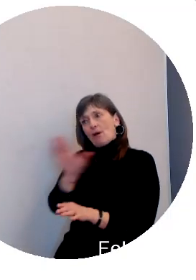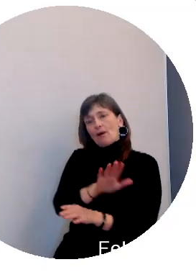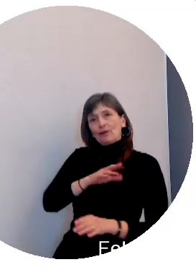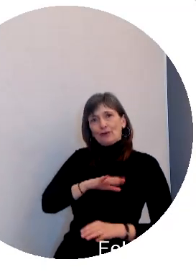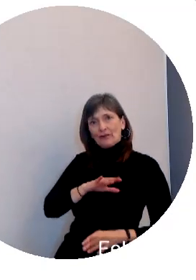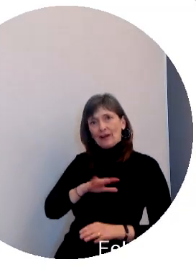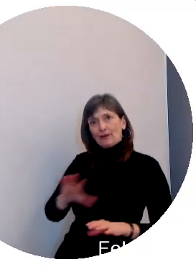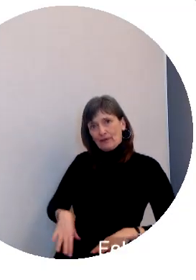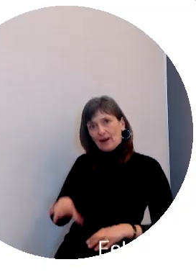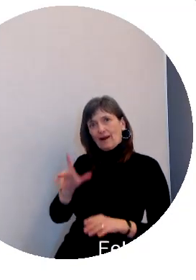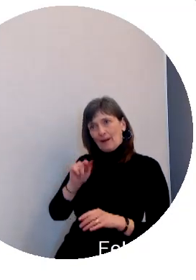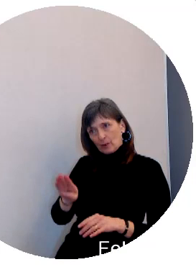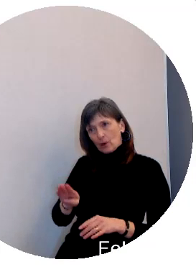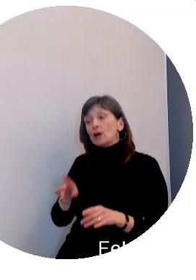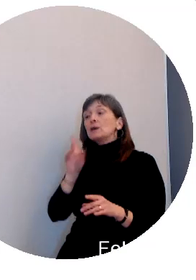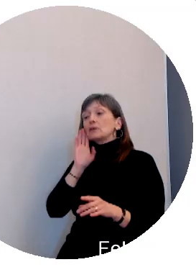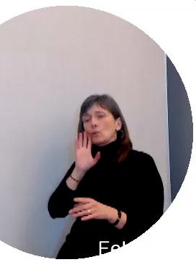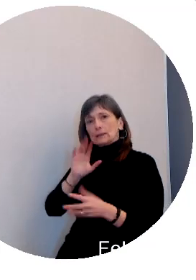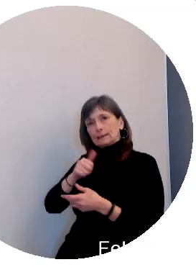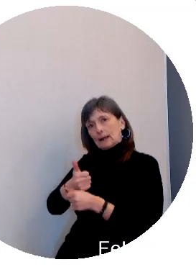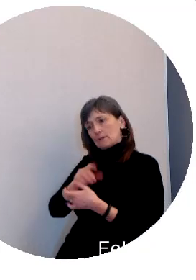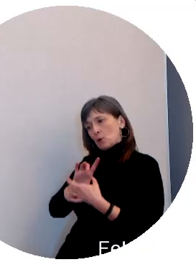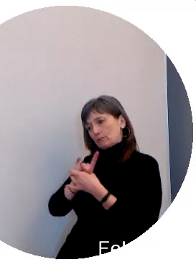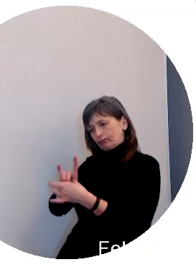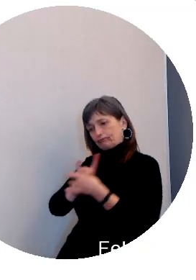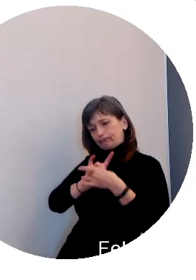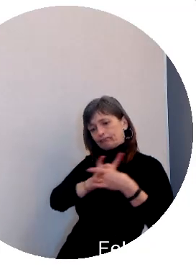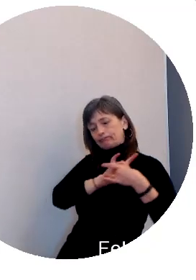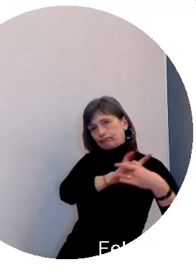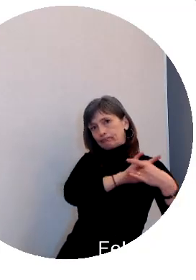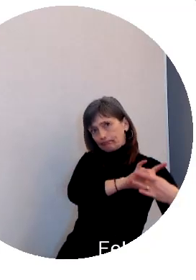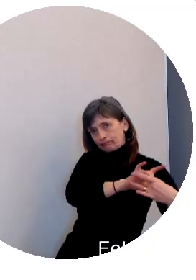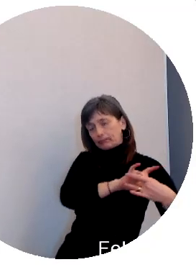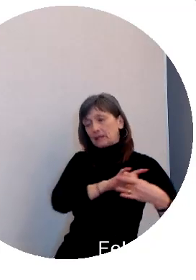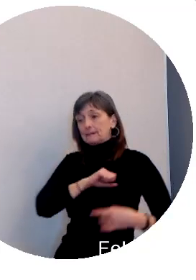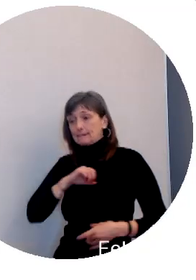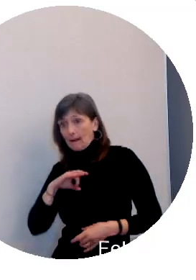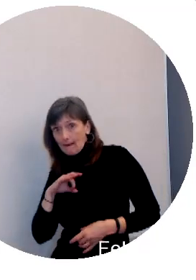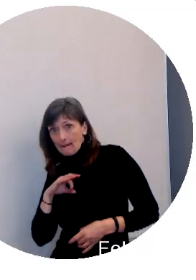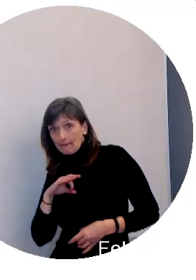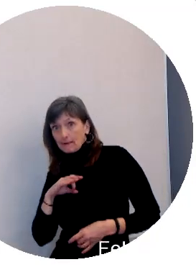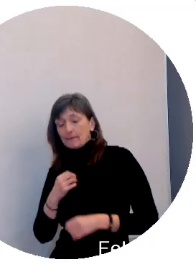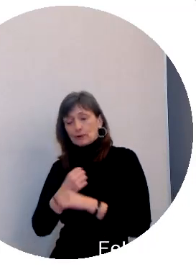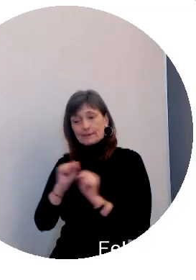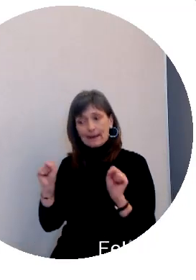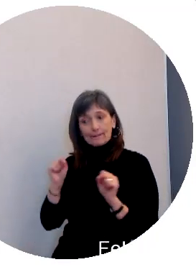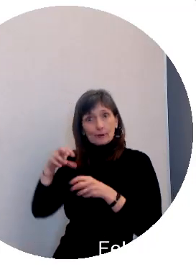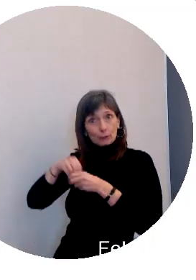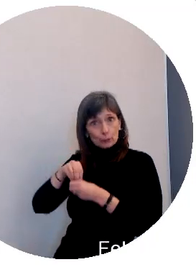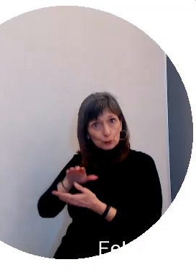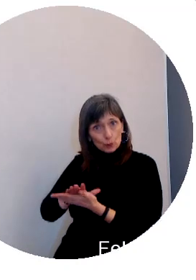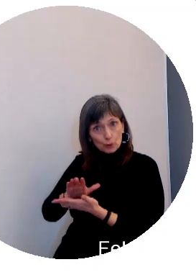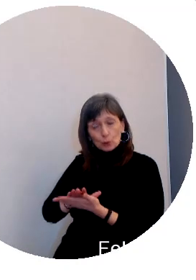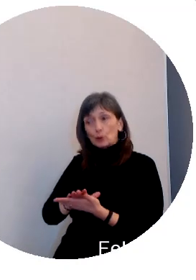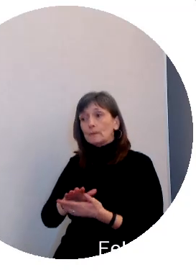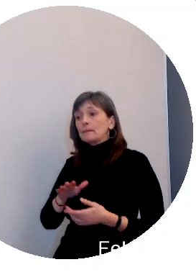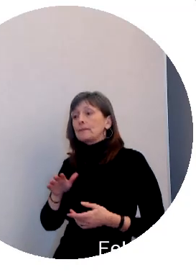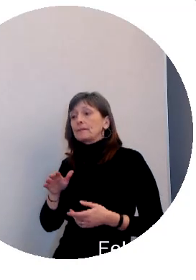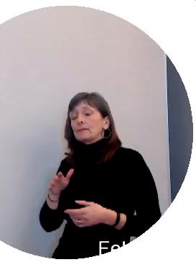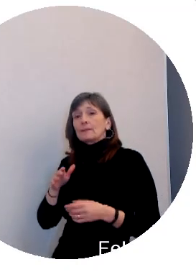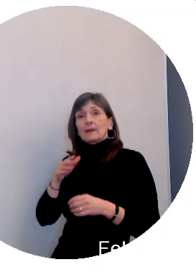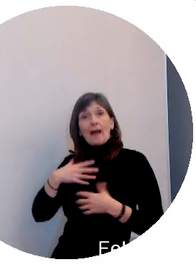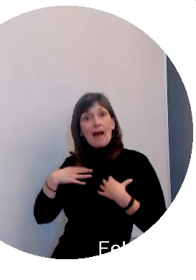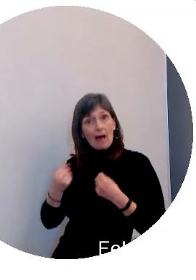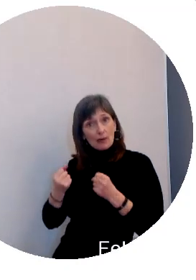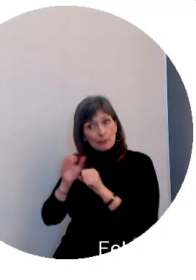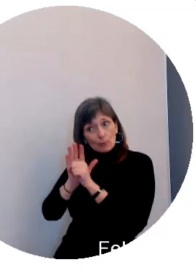province. So we will take steps to establish a liaison structure through our staff, our safe and inclusive itinerants, and school health and